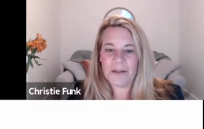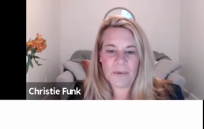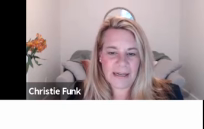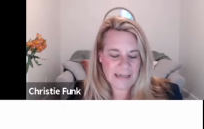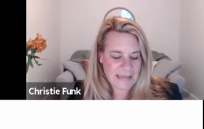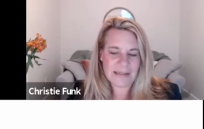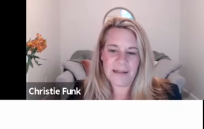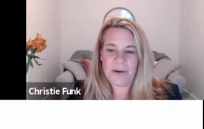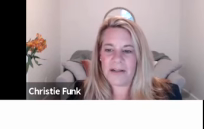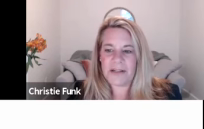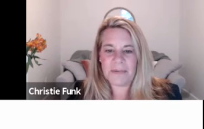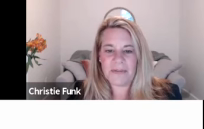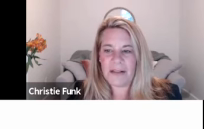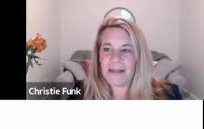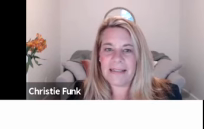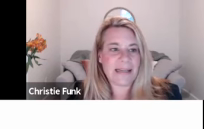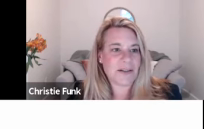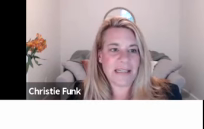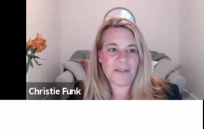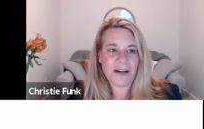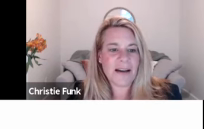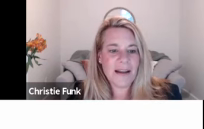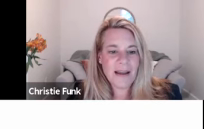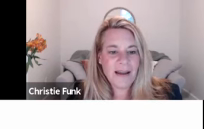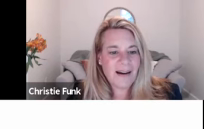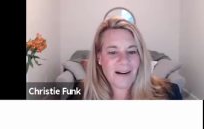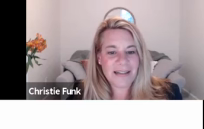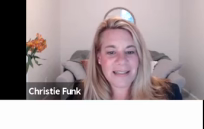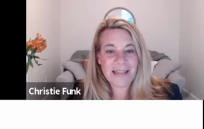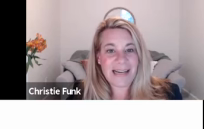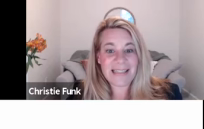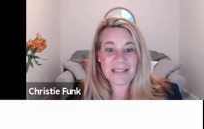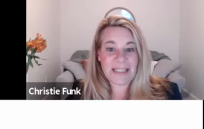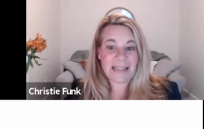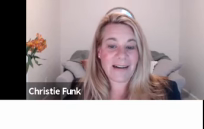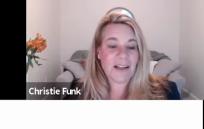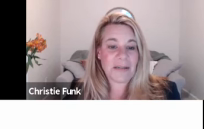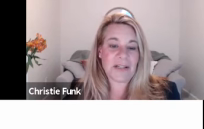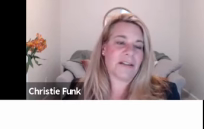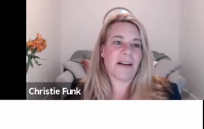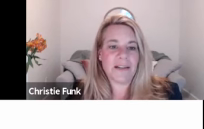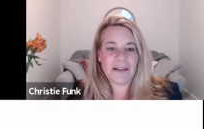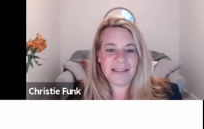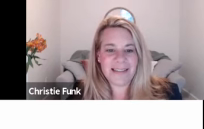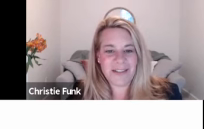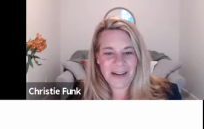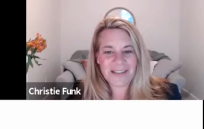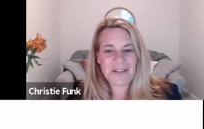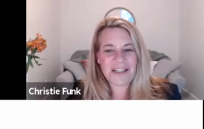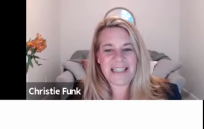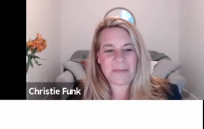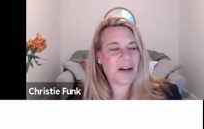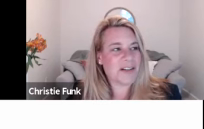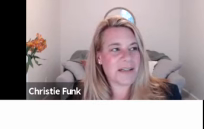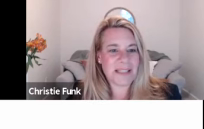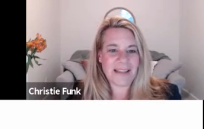Michaela Waldner, work at NASA in partnership development and tech transfer. Art is the NASA Space Technology Mission Directorate's Director